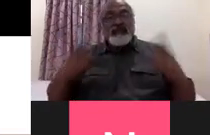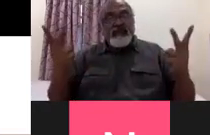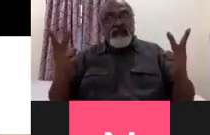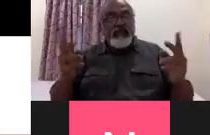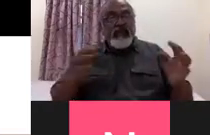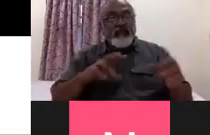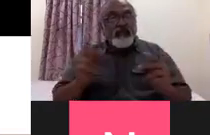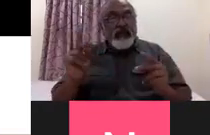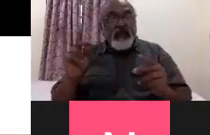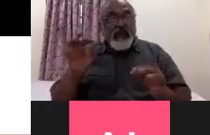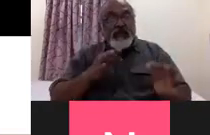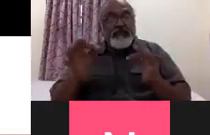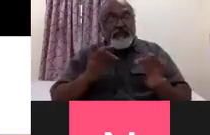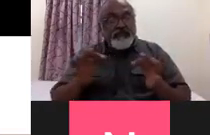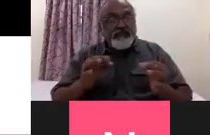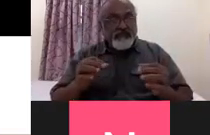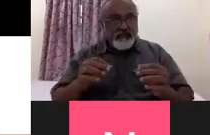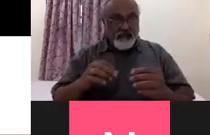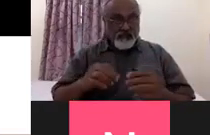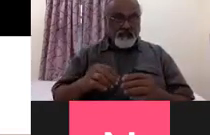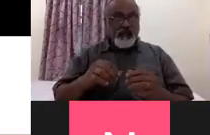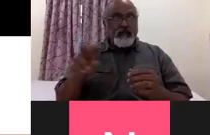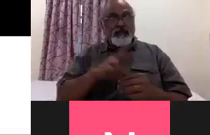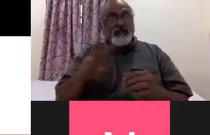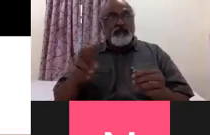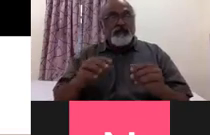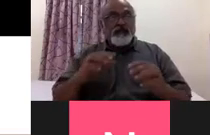here Catherine and Kamla two colleagues